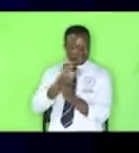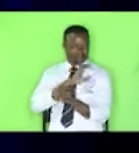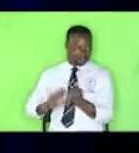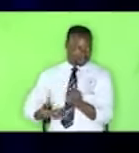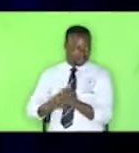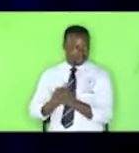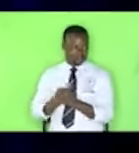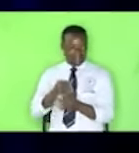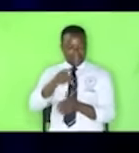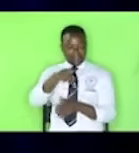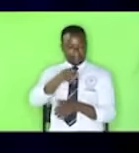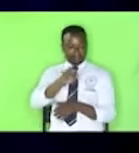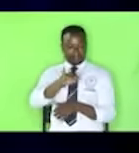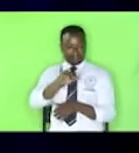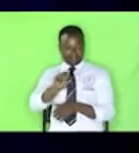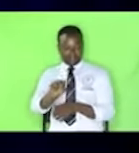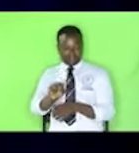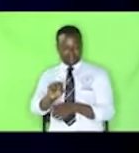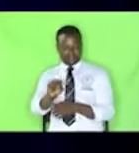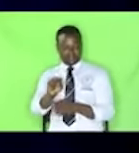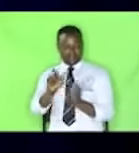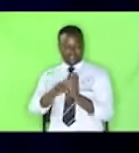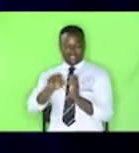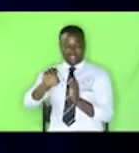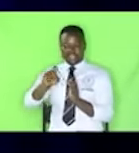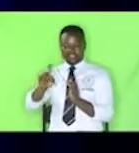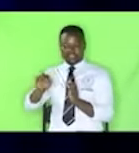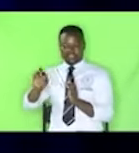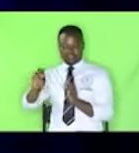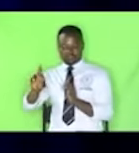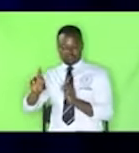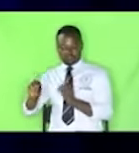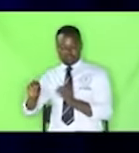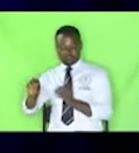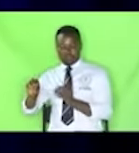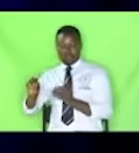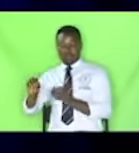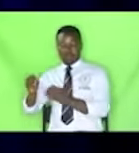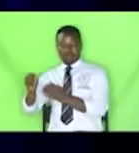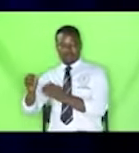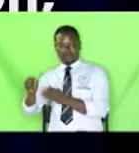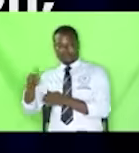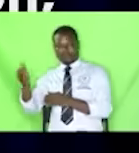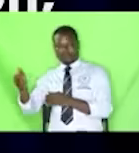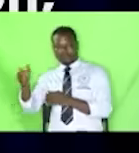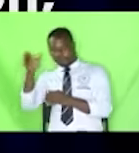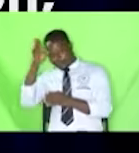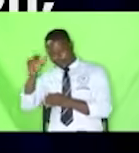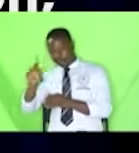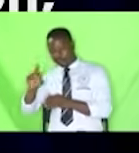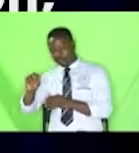the father of Hezron. Hezron, the father of Ram. Verse